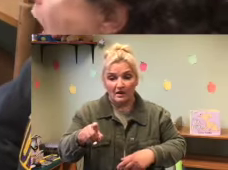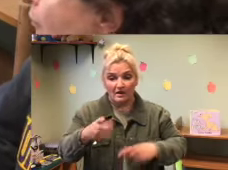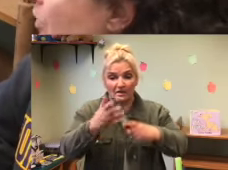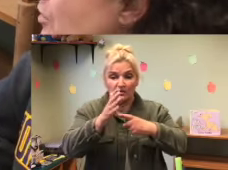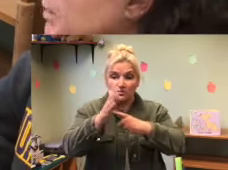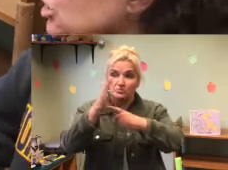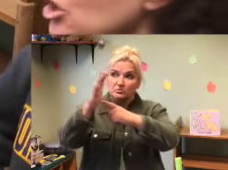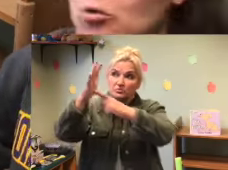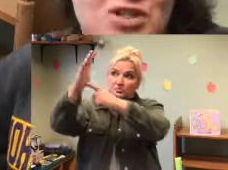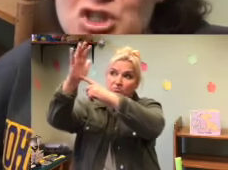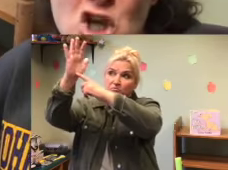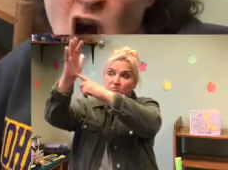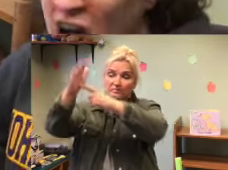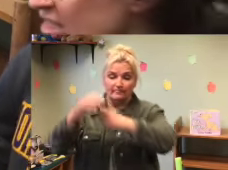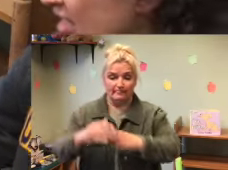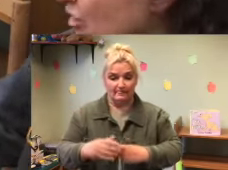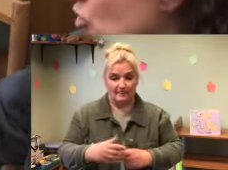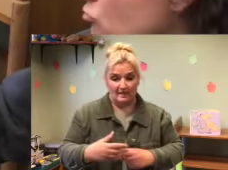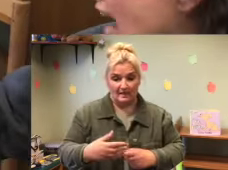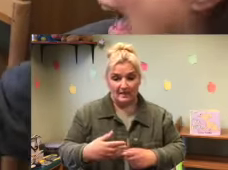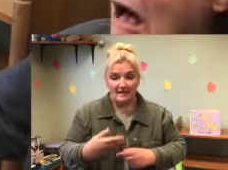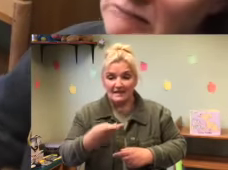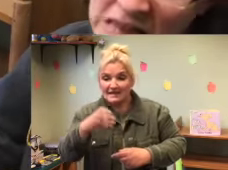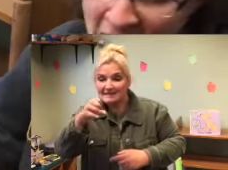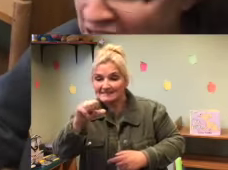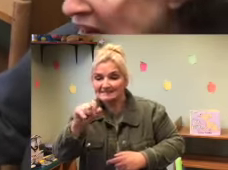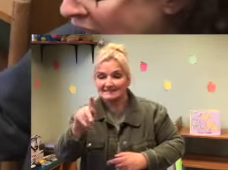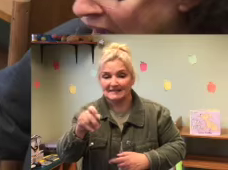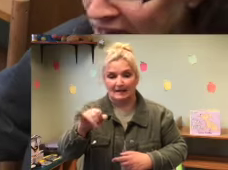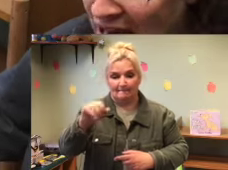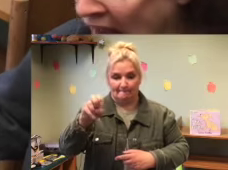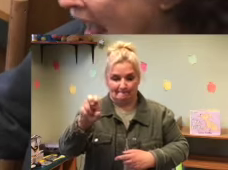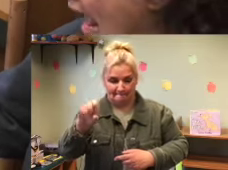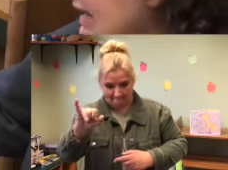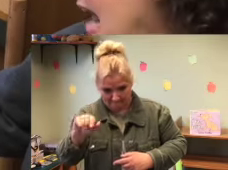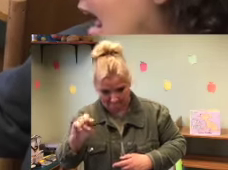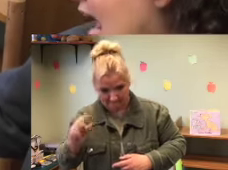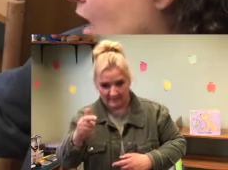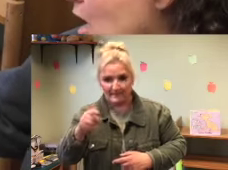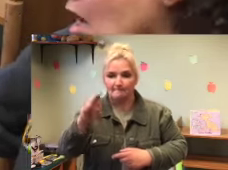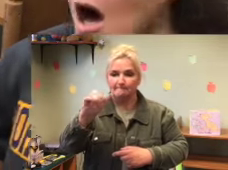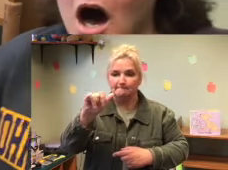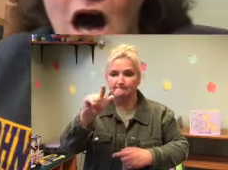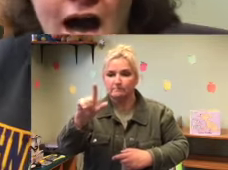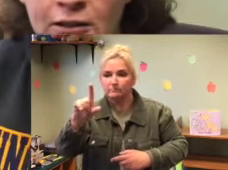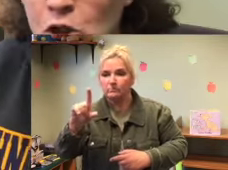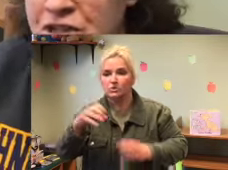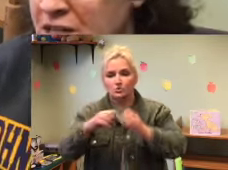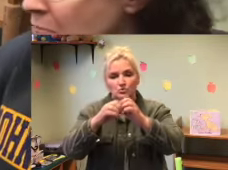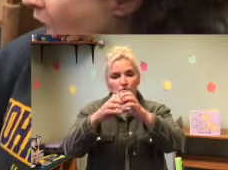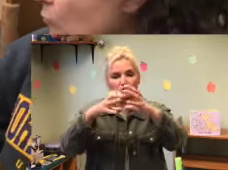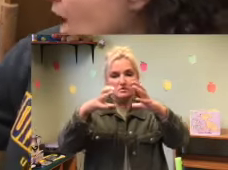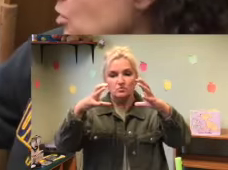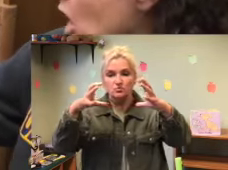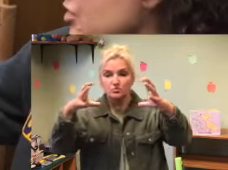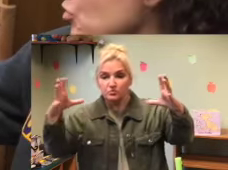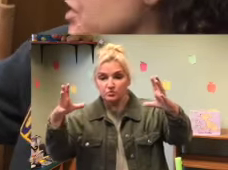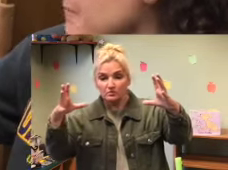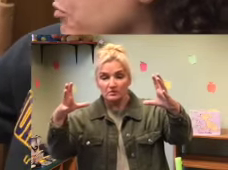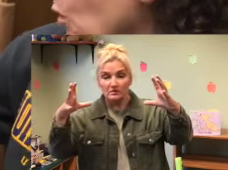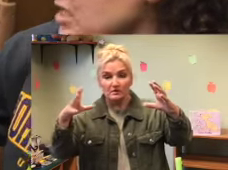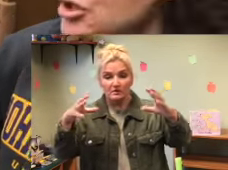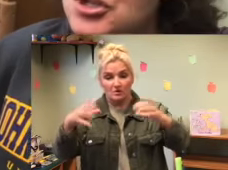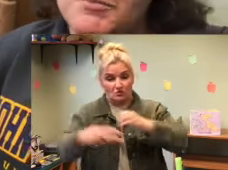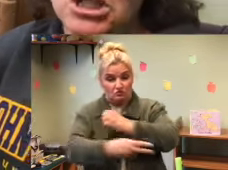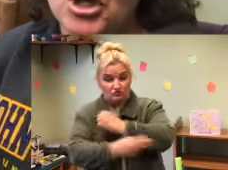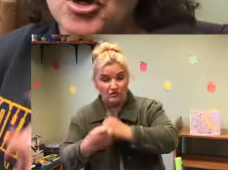The robber in the balloon was taunting the crowd. Na, na, na, na, na, na. I looked at my rhinoceros